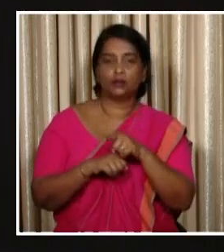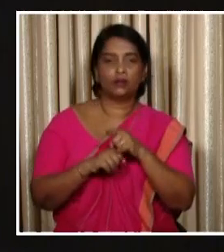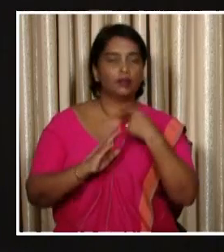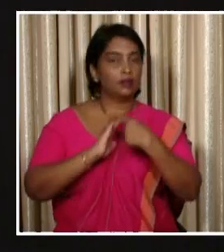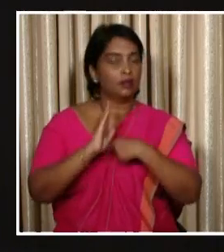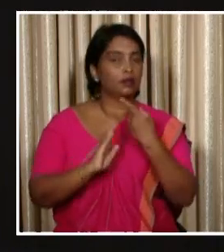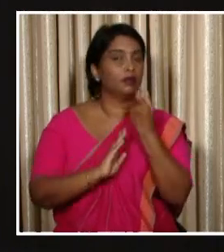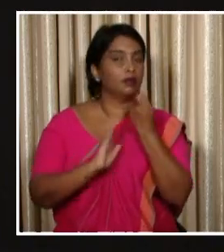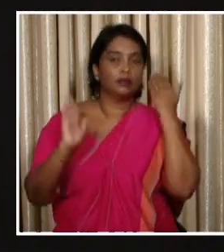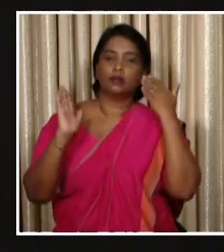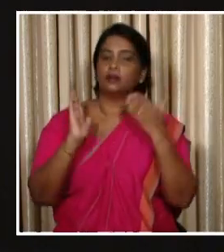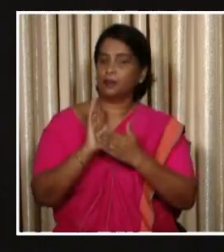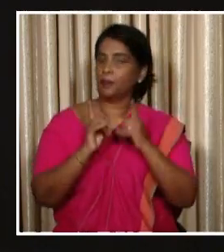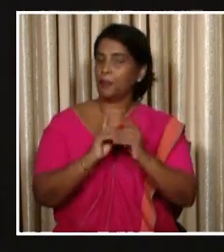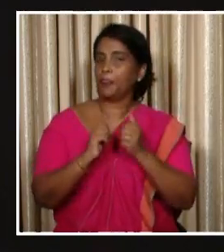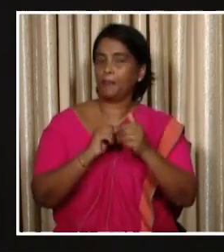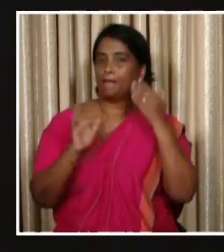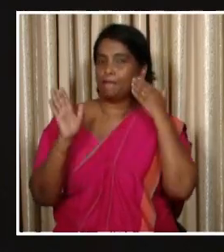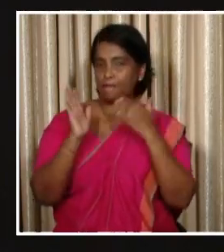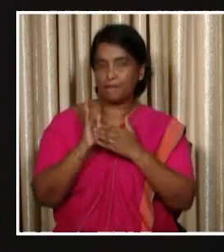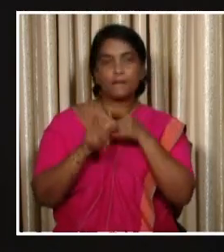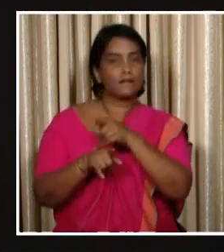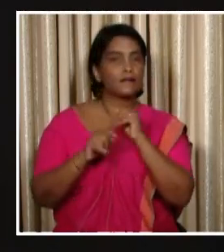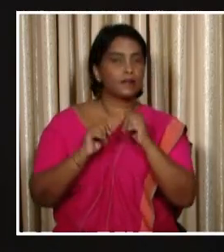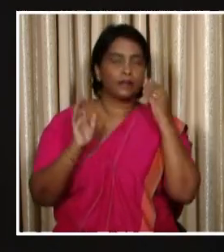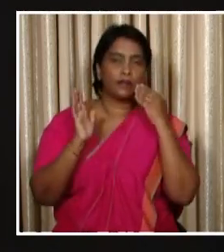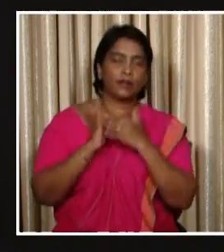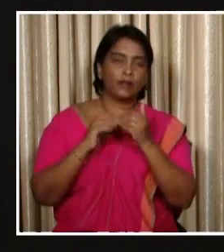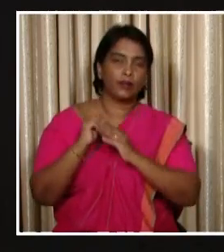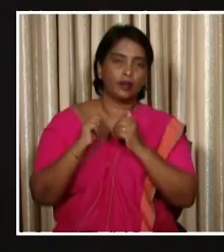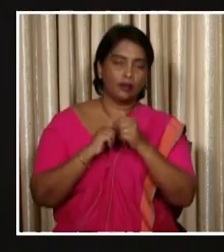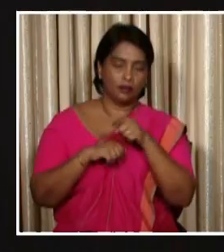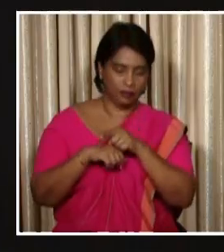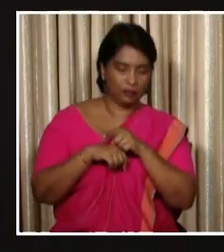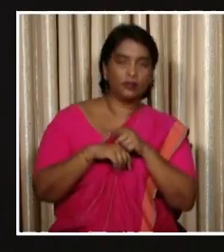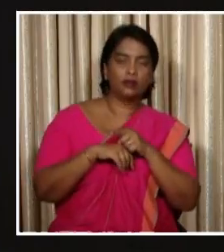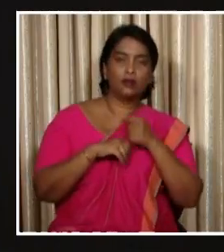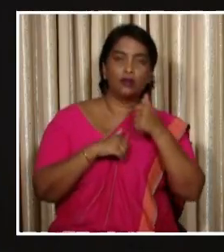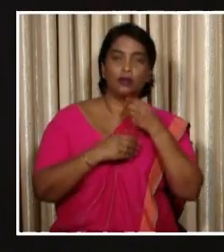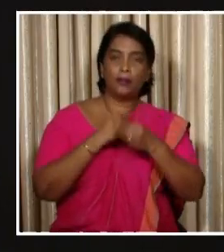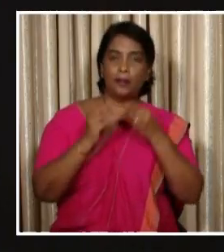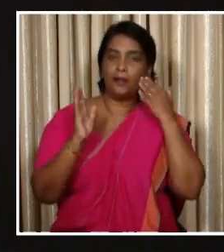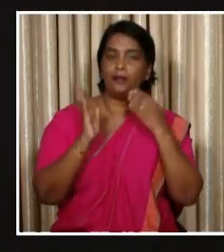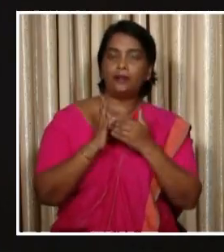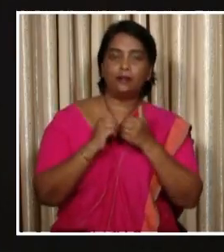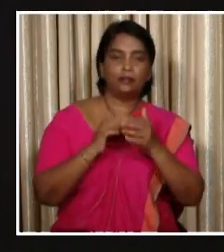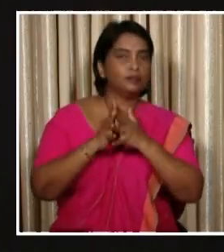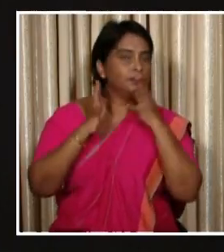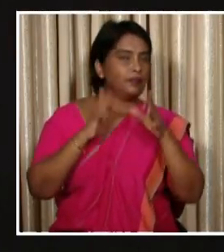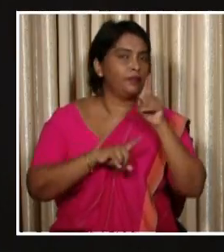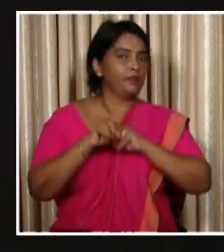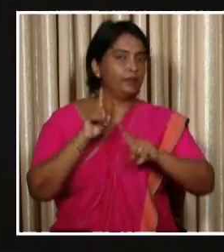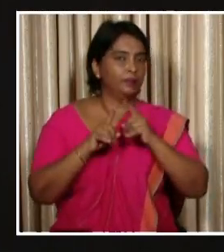attract investors. That is why, after a lot of deliberation, a particular path was chosen. Similarly,